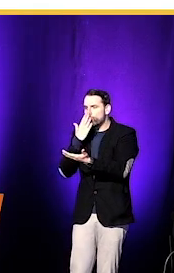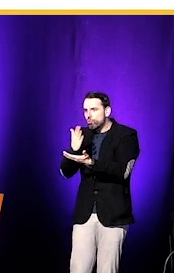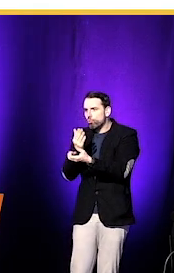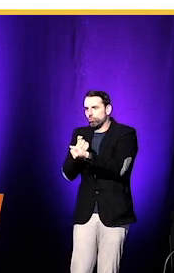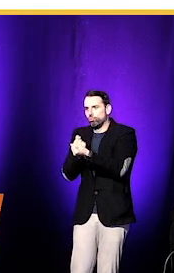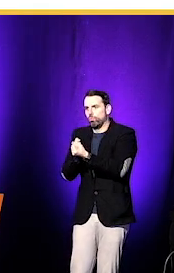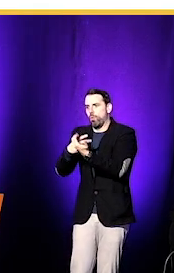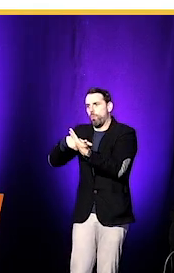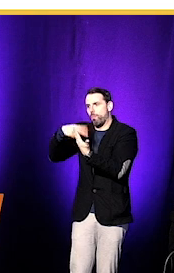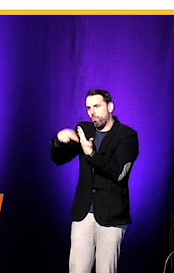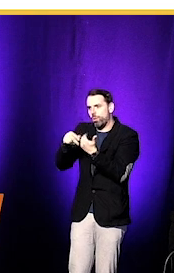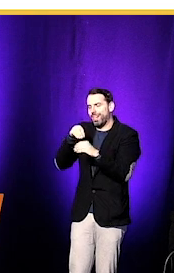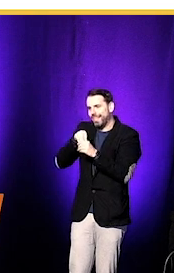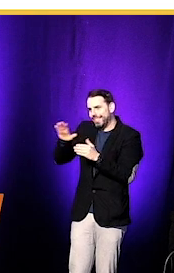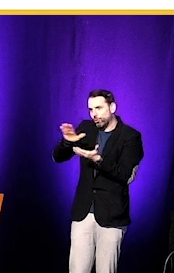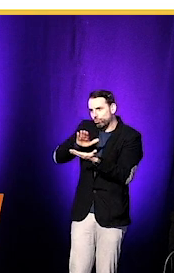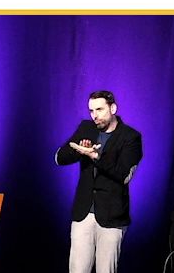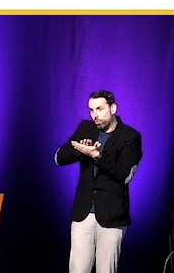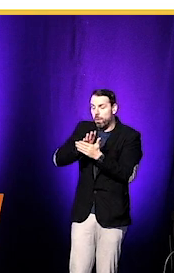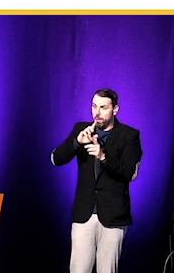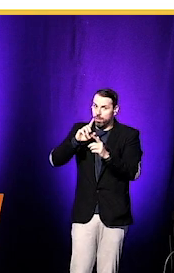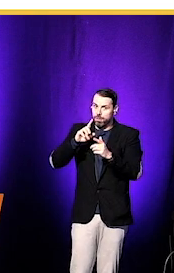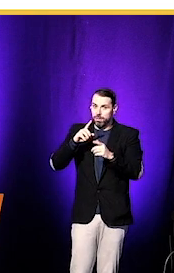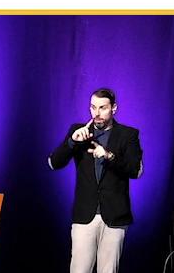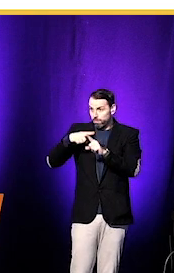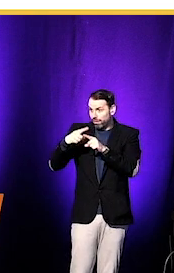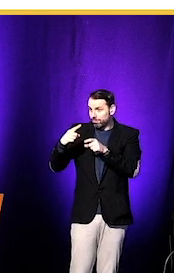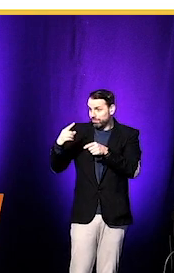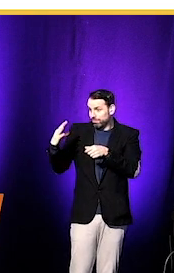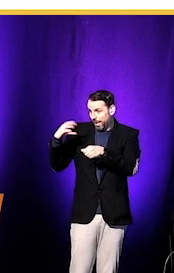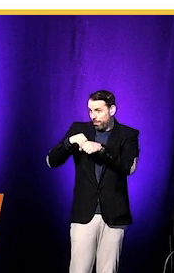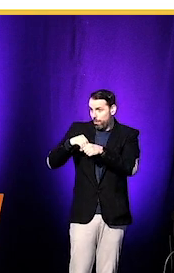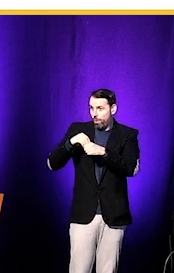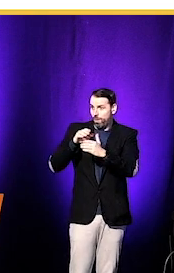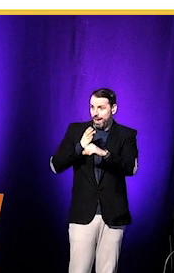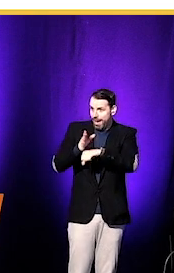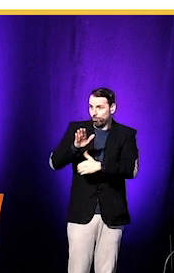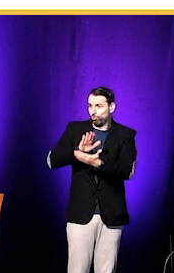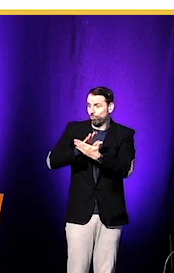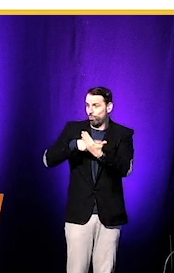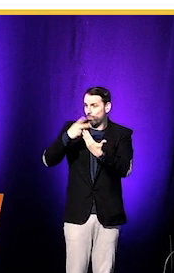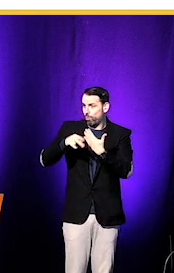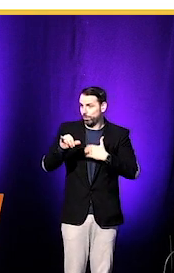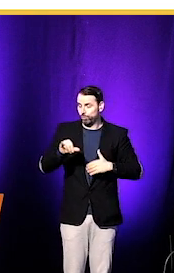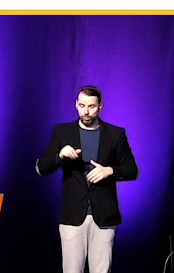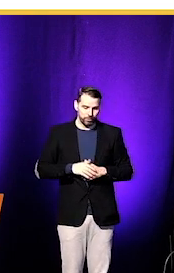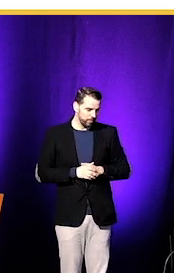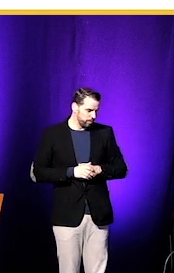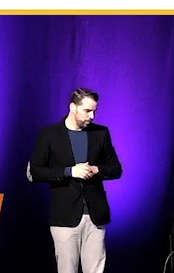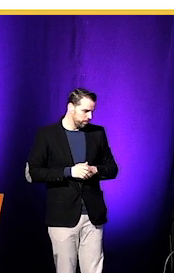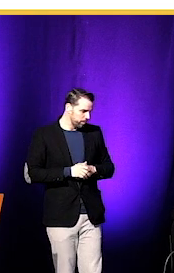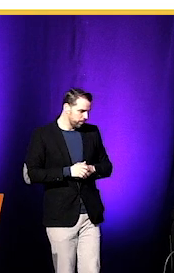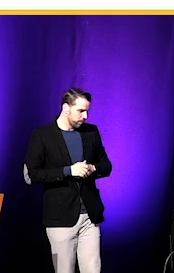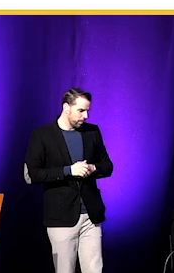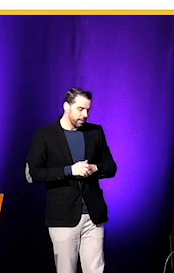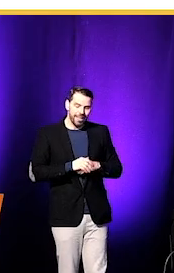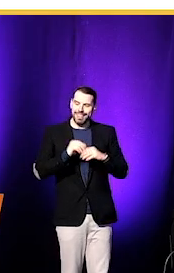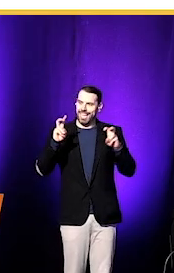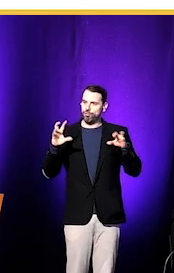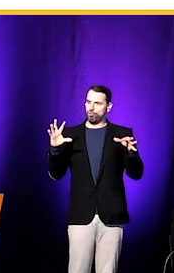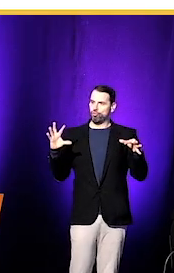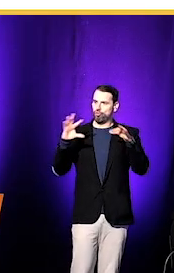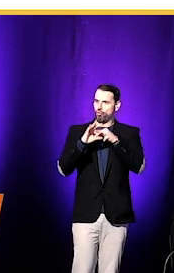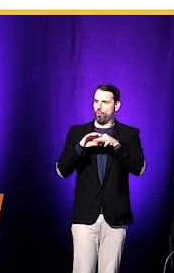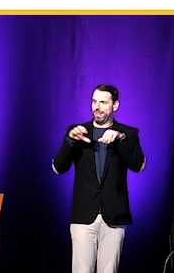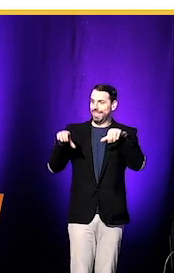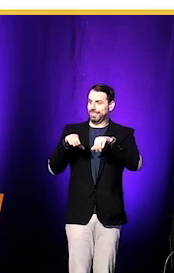at their current school, including our after-school program in which her children were enrolled. As part of the joint activity of families' everyday practices,